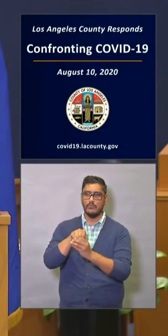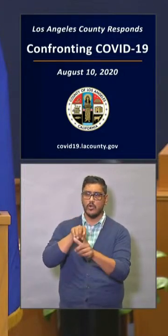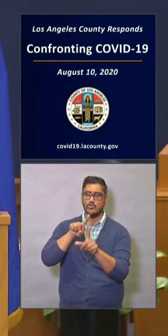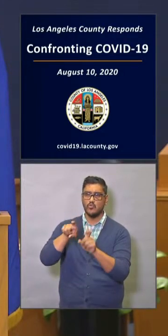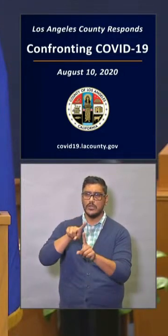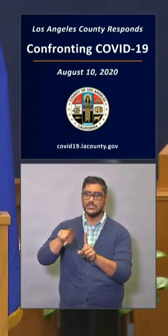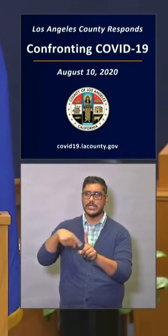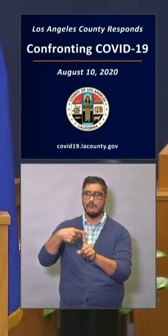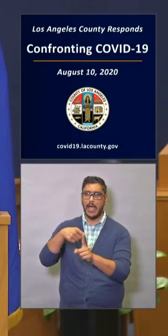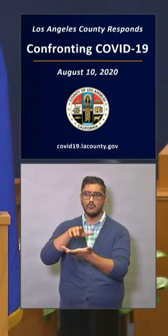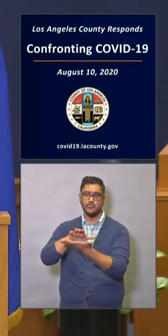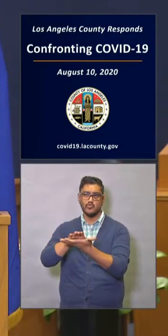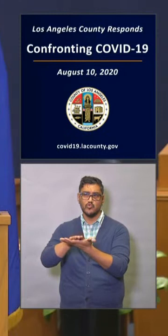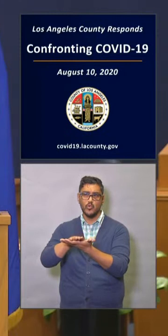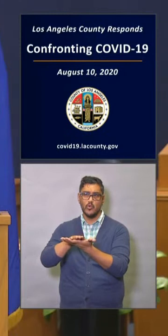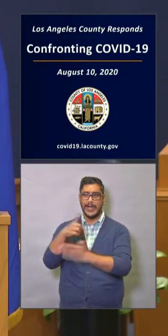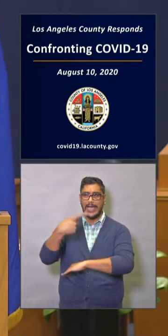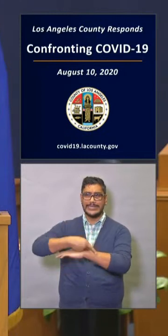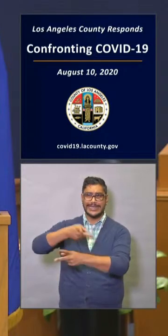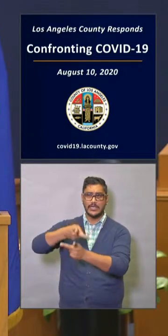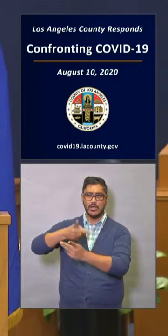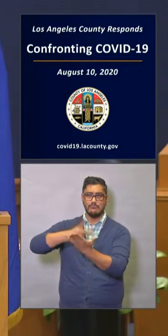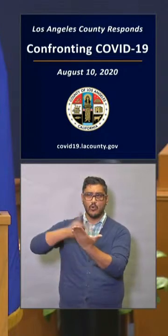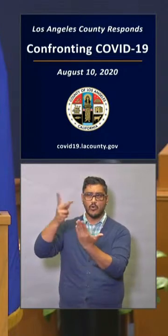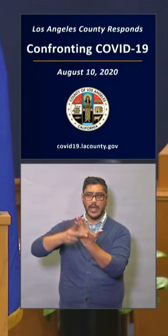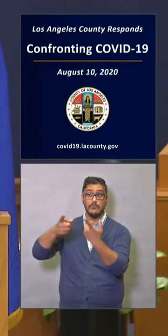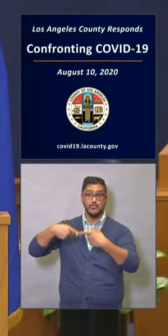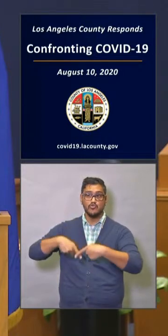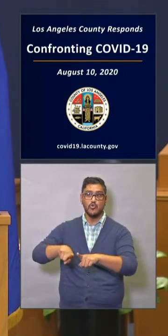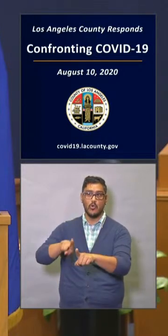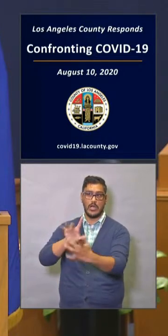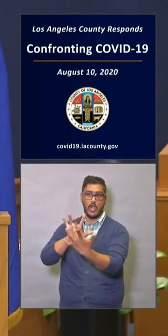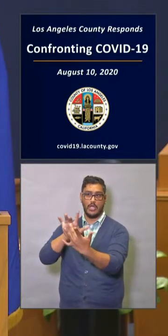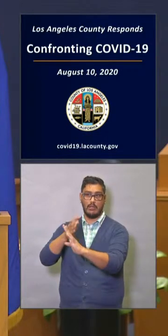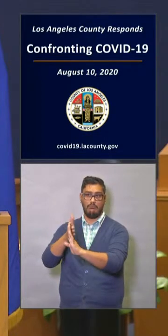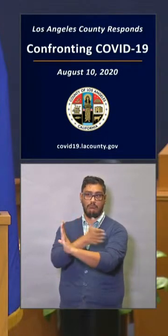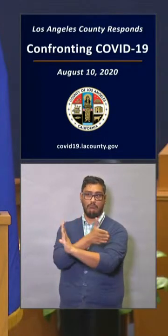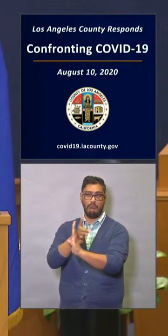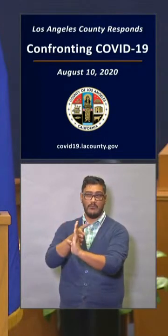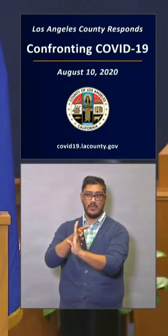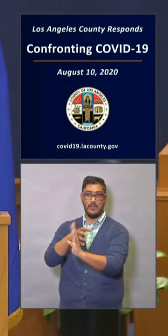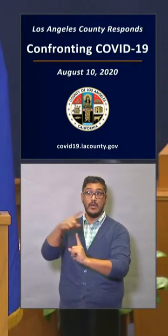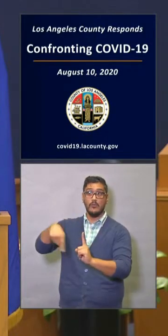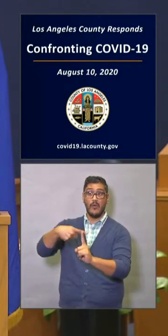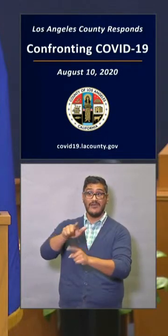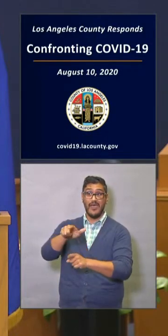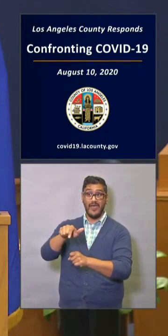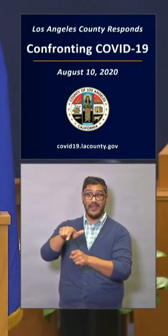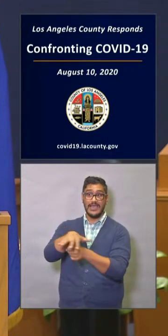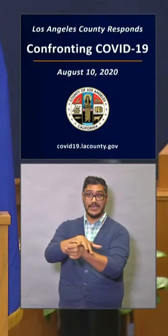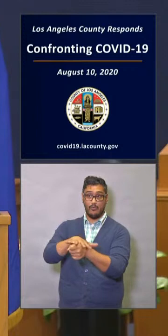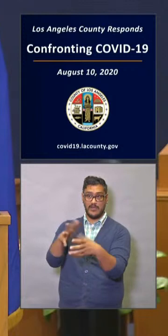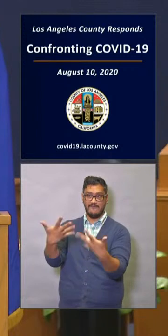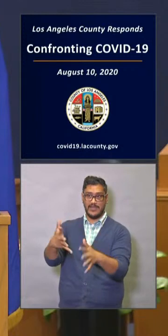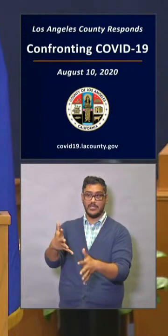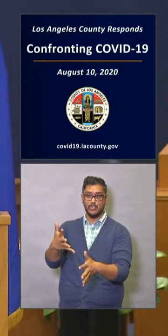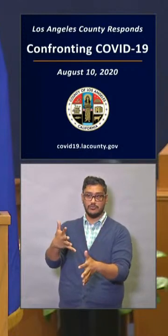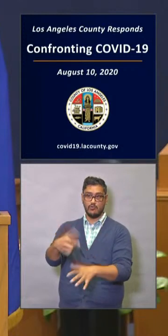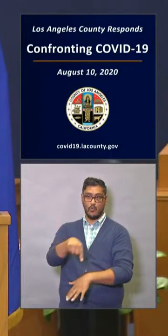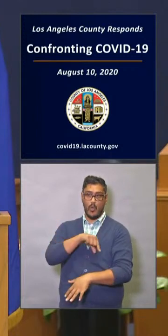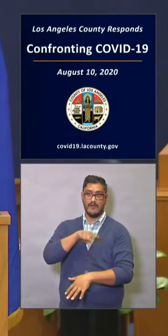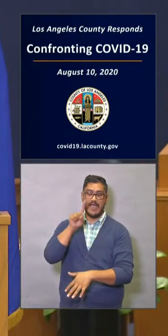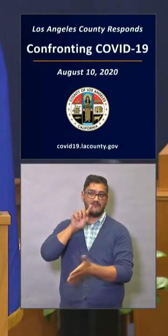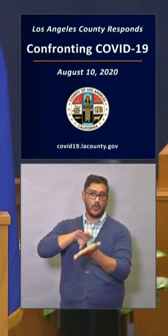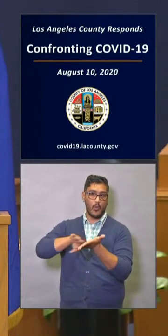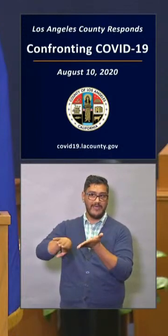questions about school and daycare programs during contact tracing once LA County qualifies for the waiver